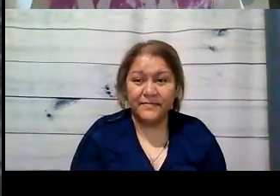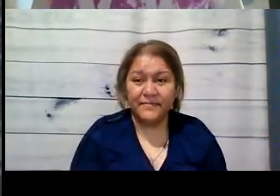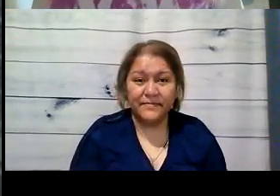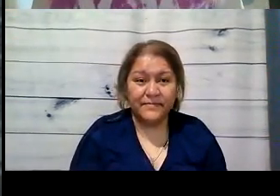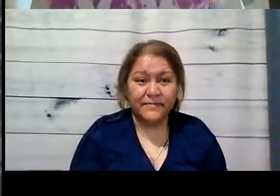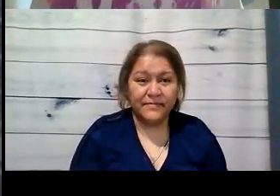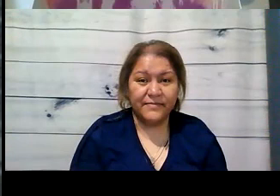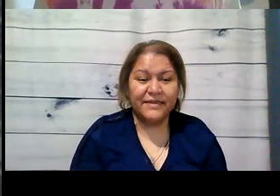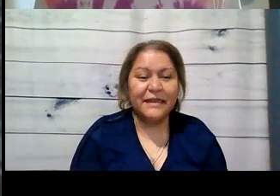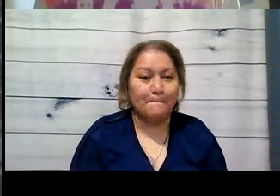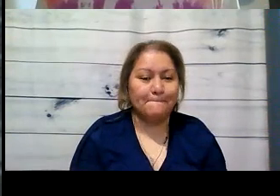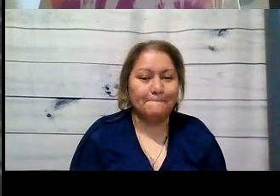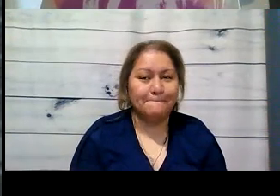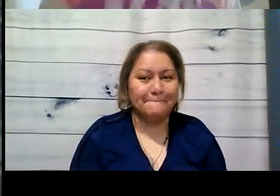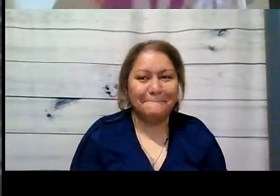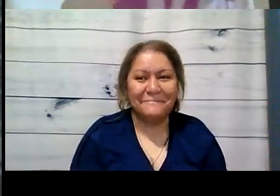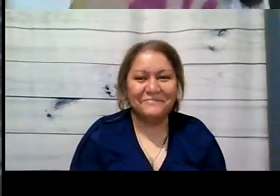Oh, yeah, this guy.